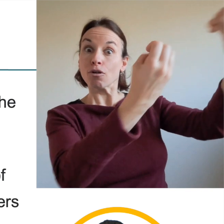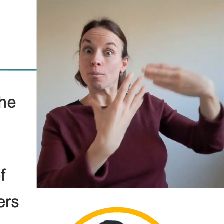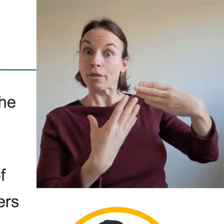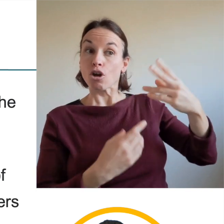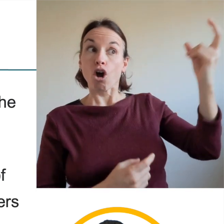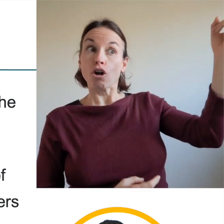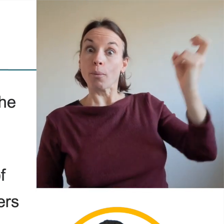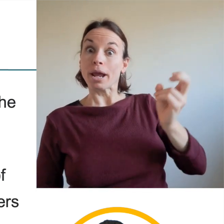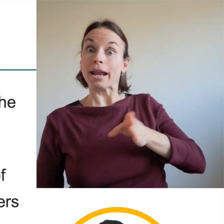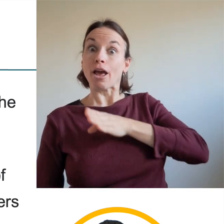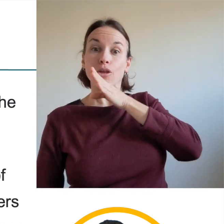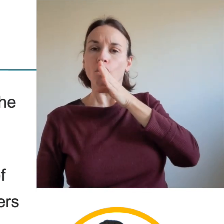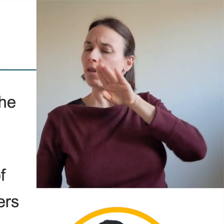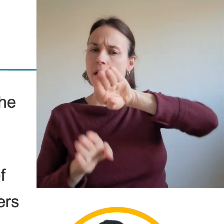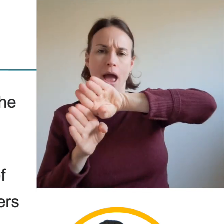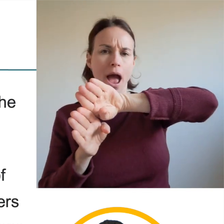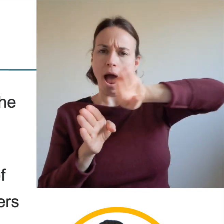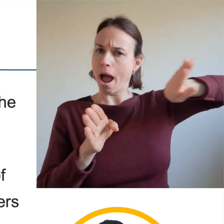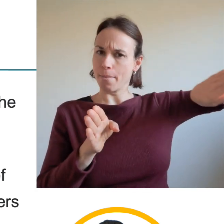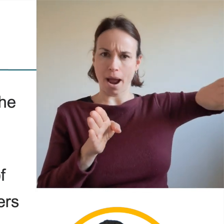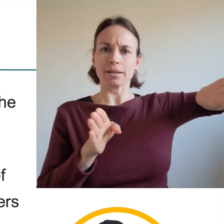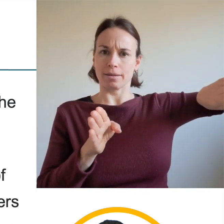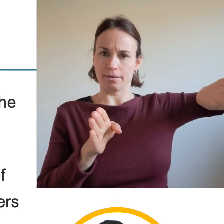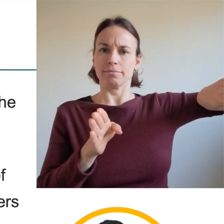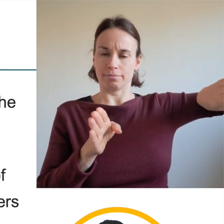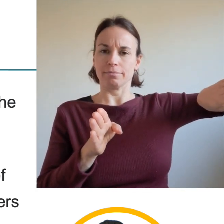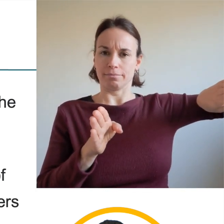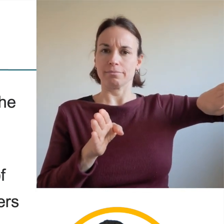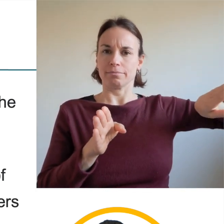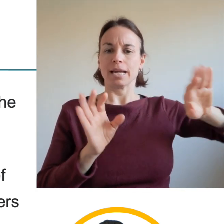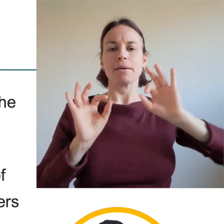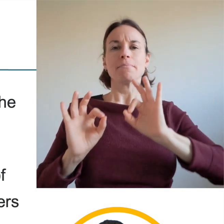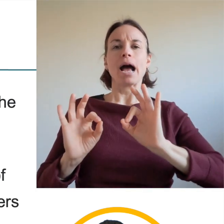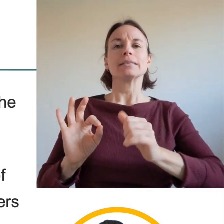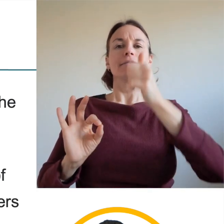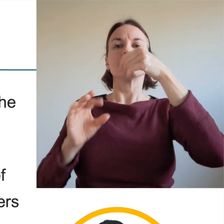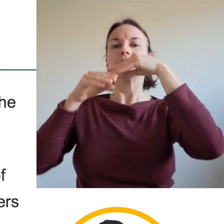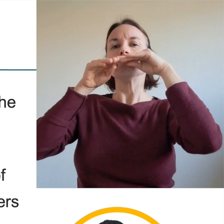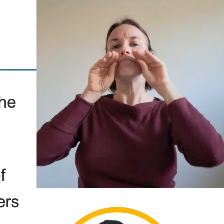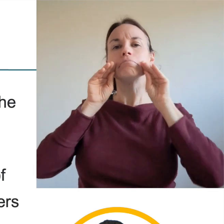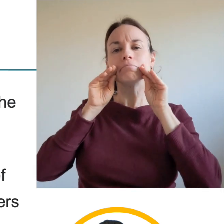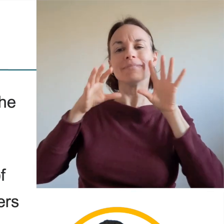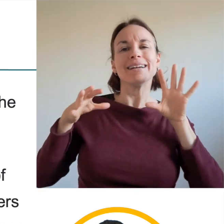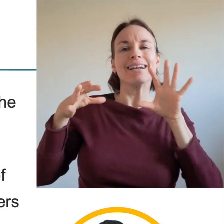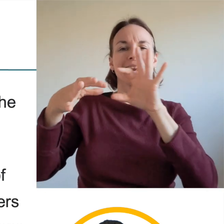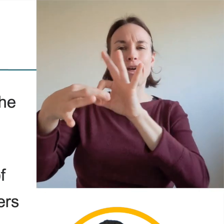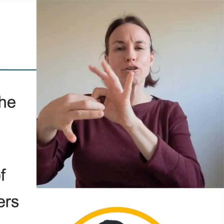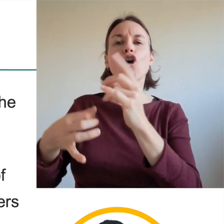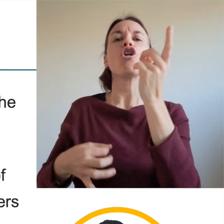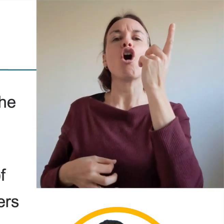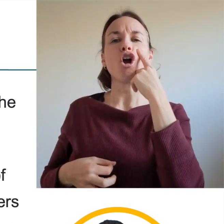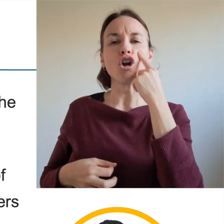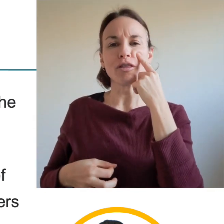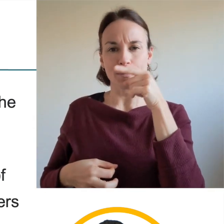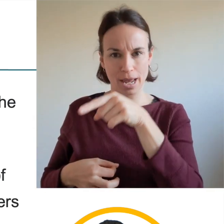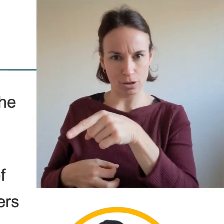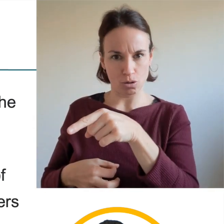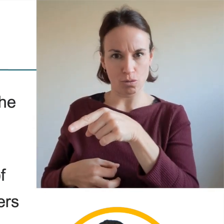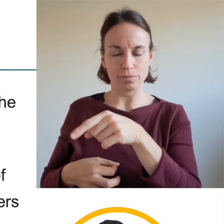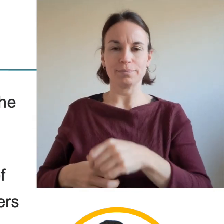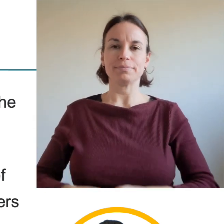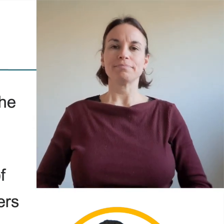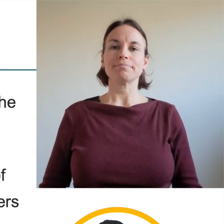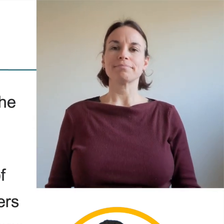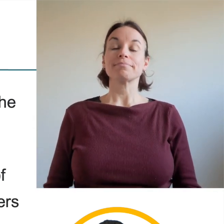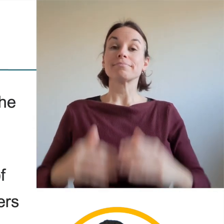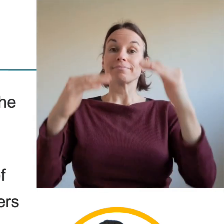source of the knowledge, therefore, corners down is purely epistemic without evidential restrictions.